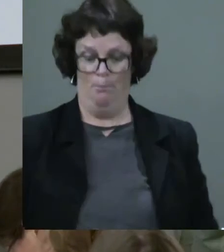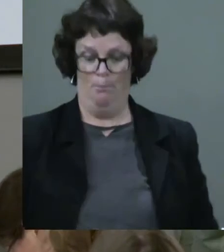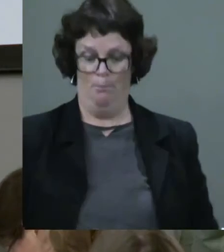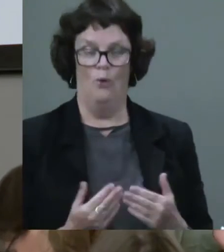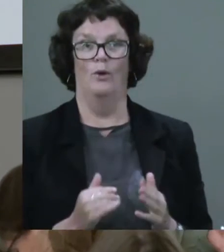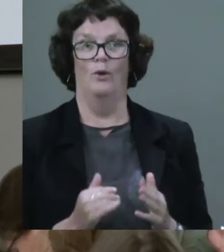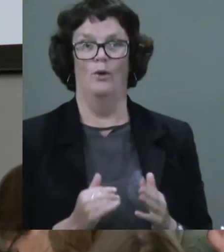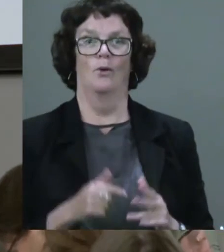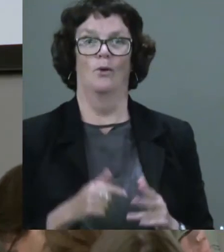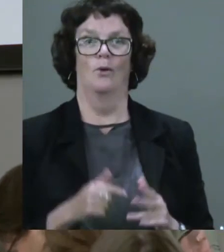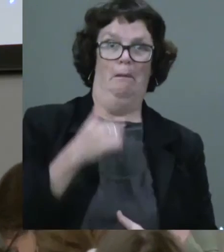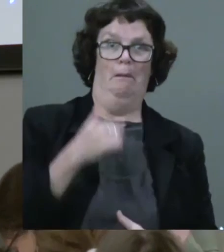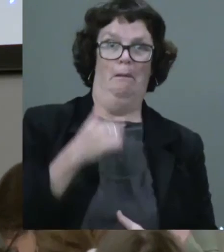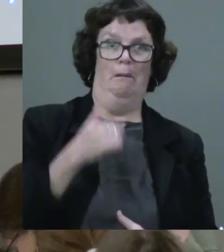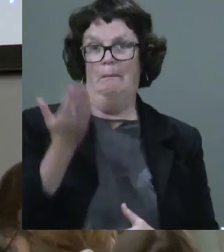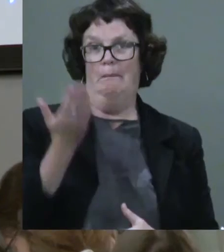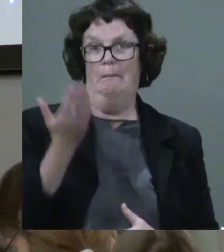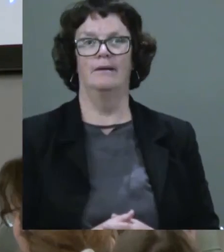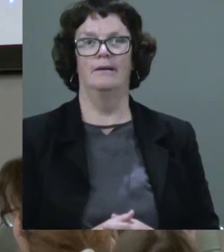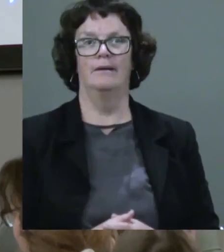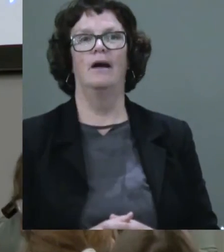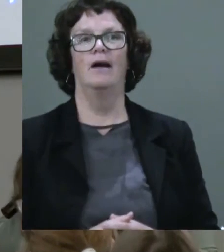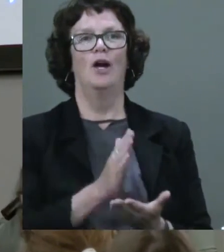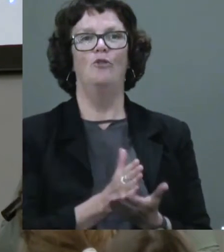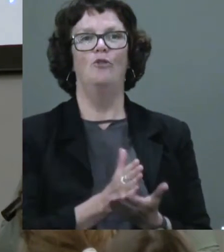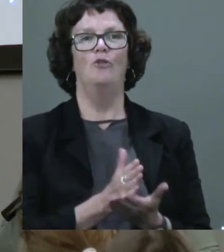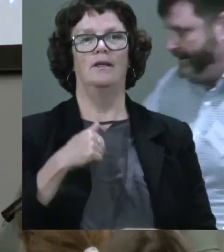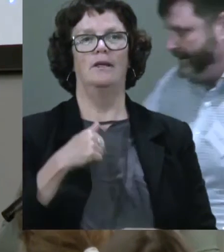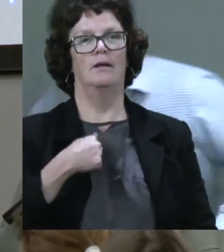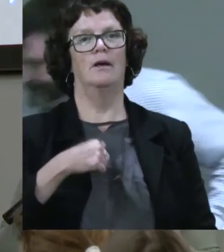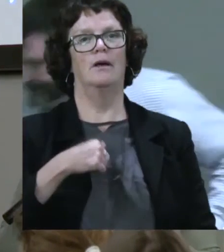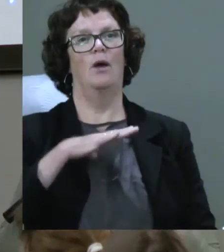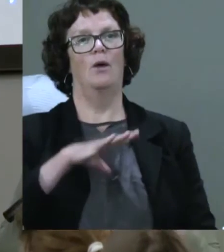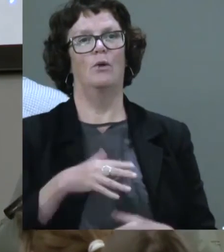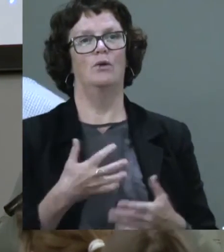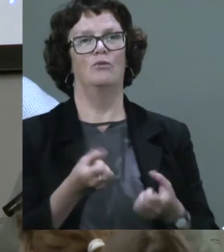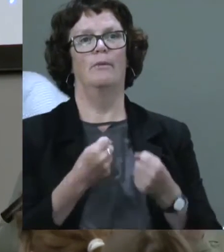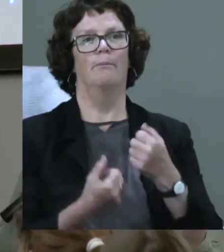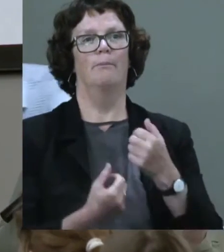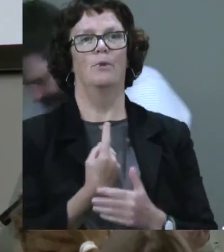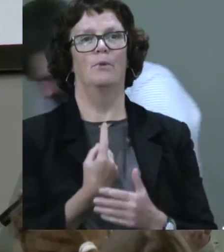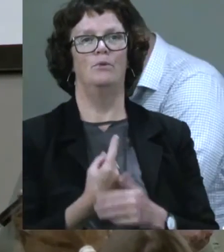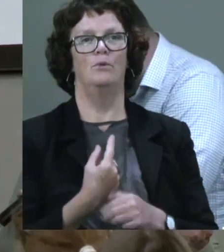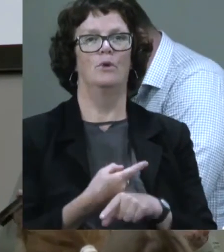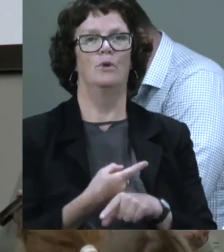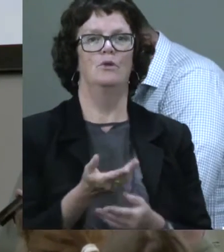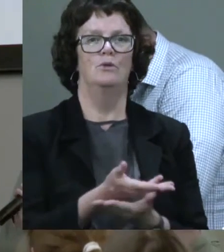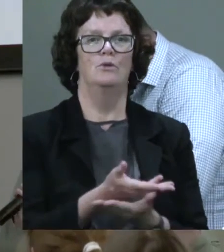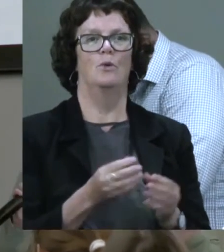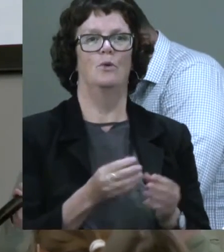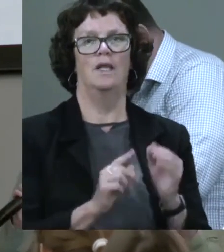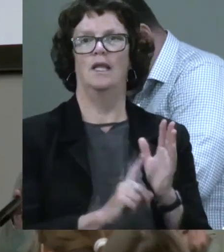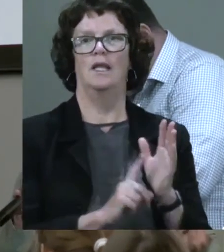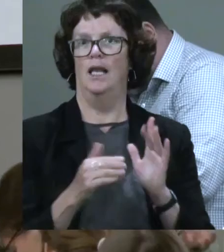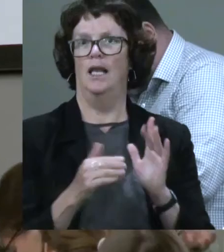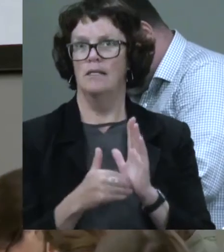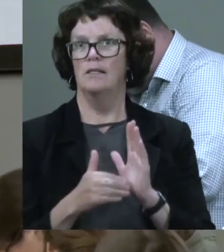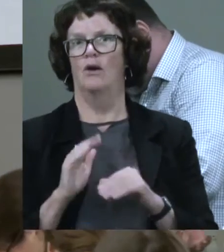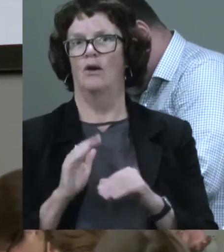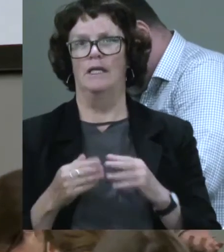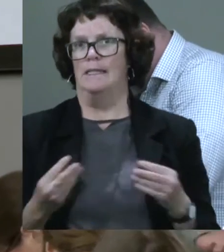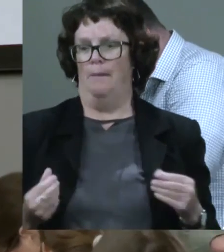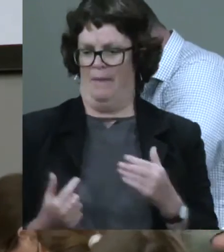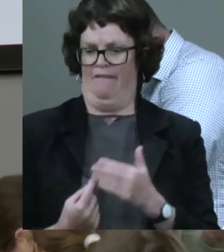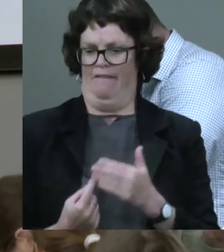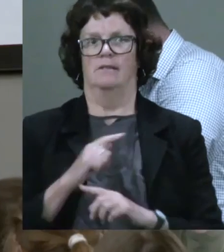So I really wanted to take the opportunity to talk to Liz about some of those events that